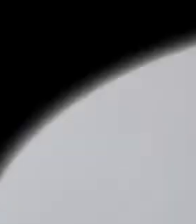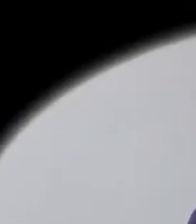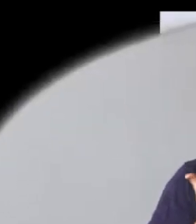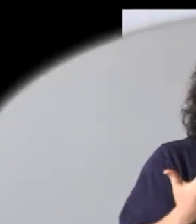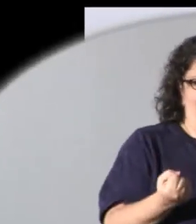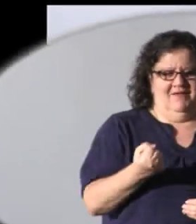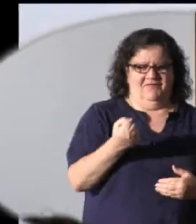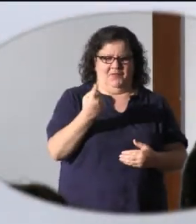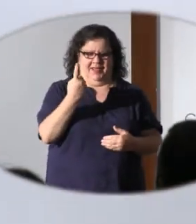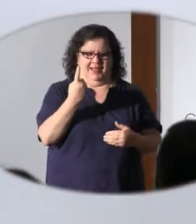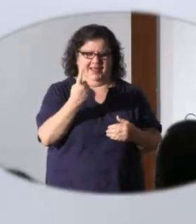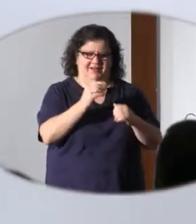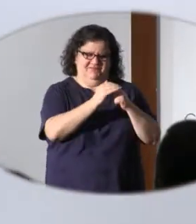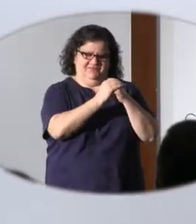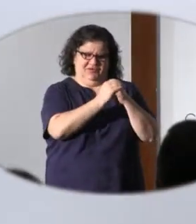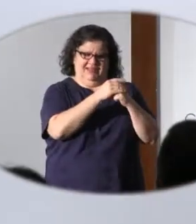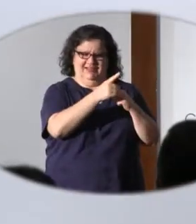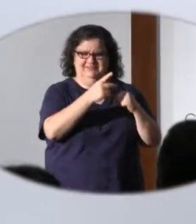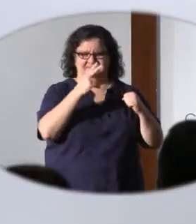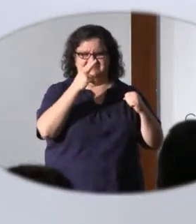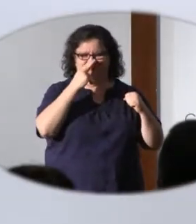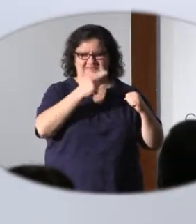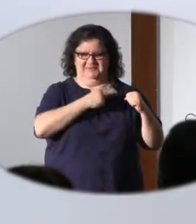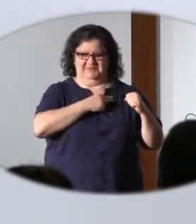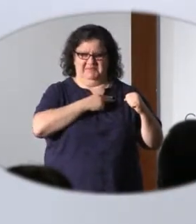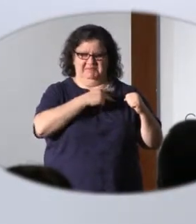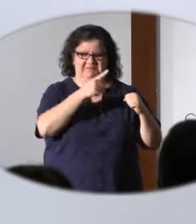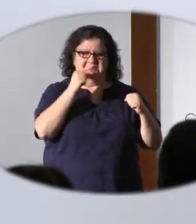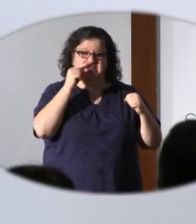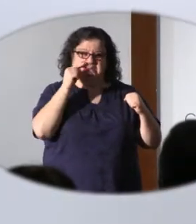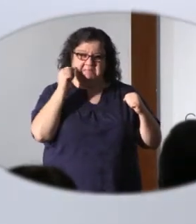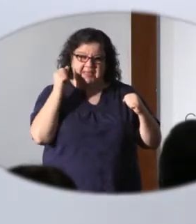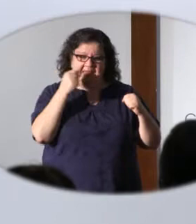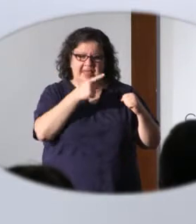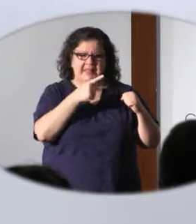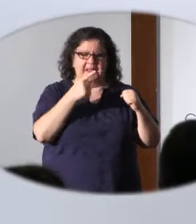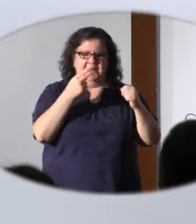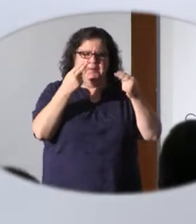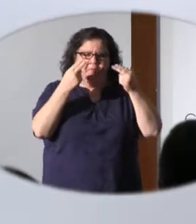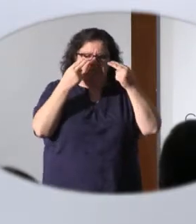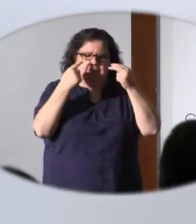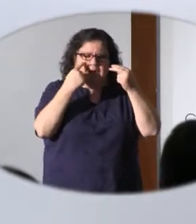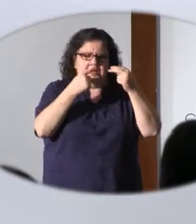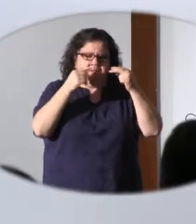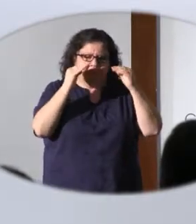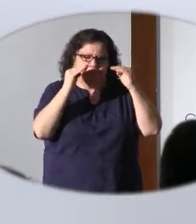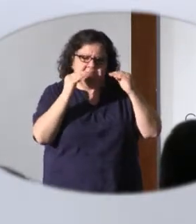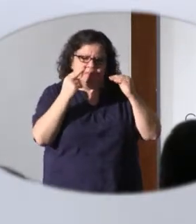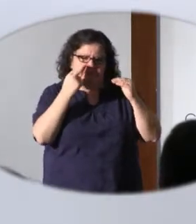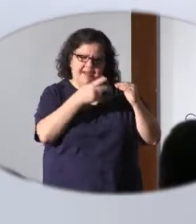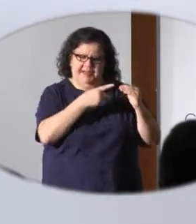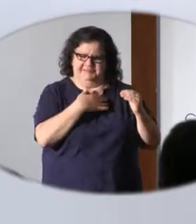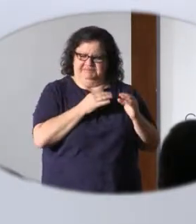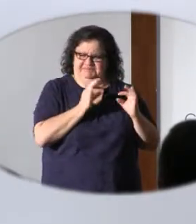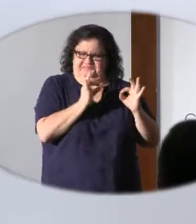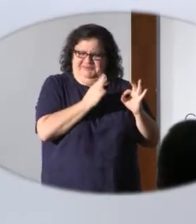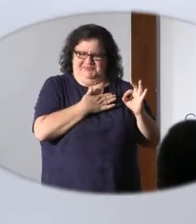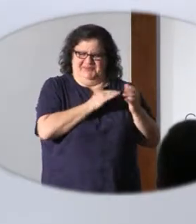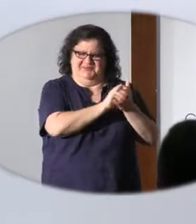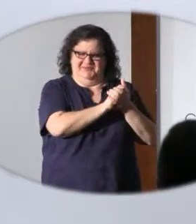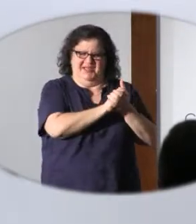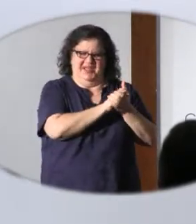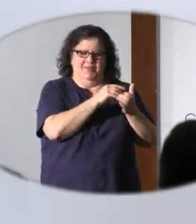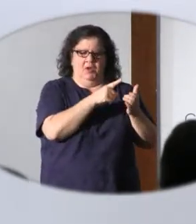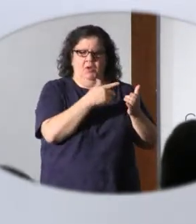from Vietnam. He's got visual impairment, but apart from that, he's an incredibly talented musician, and he's